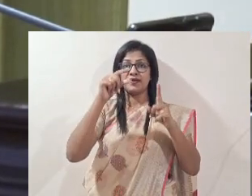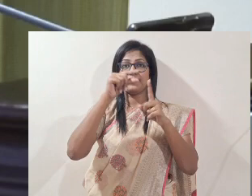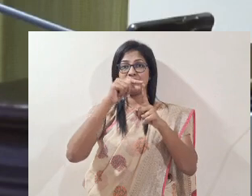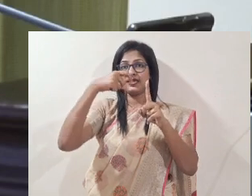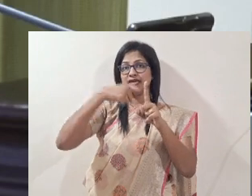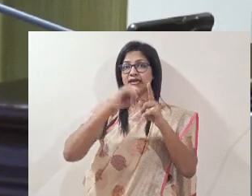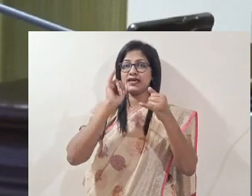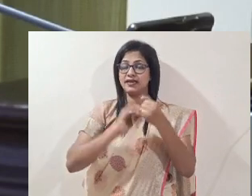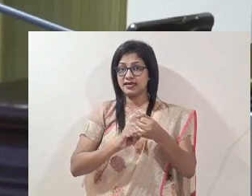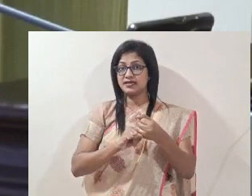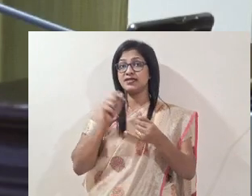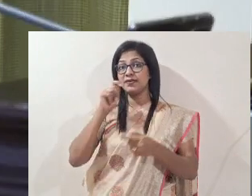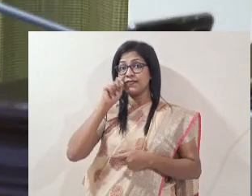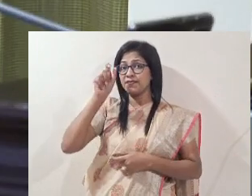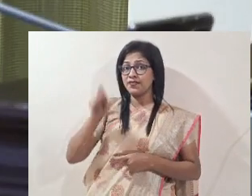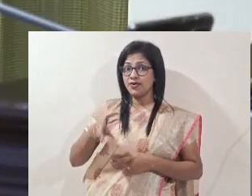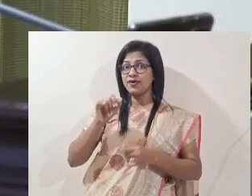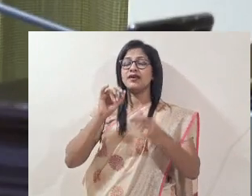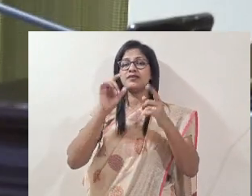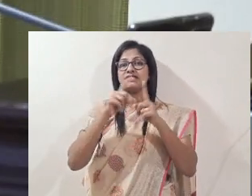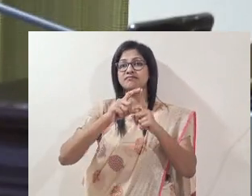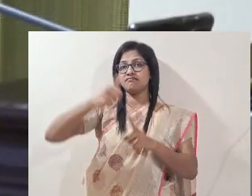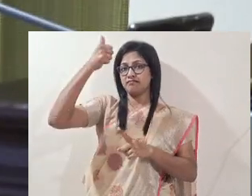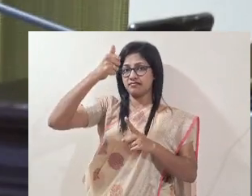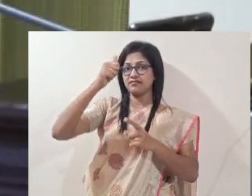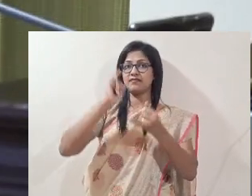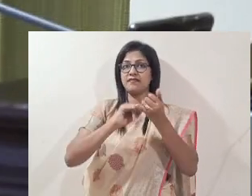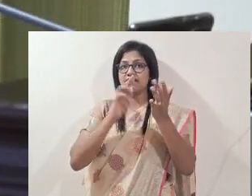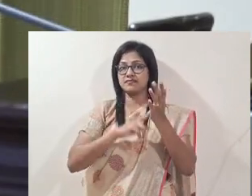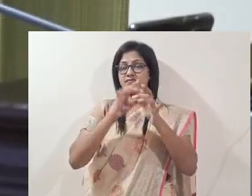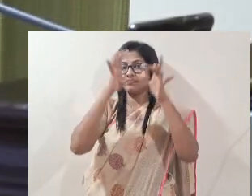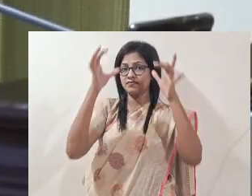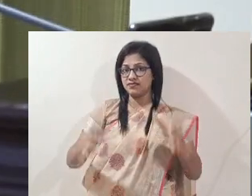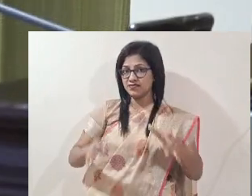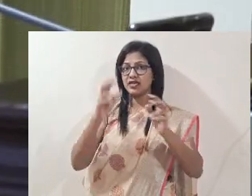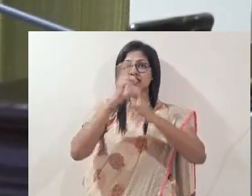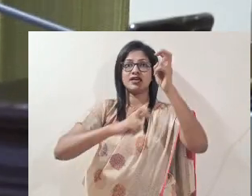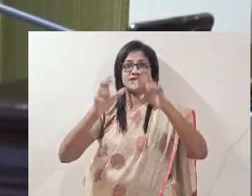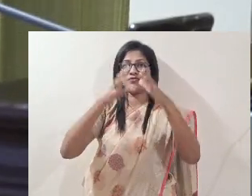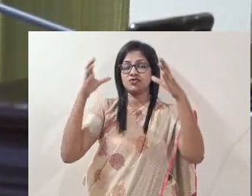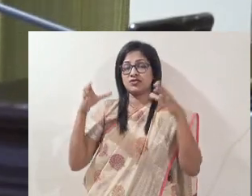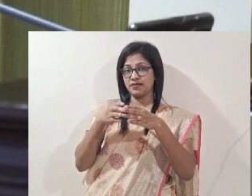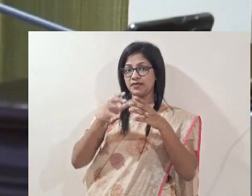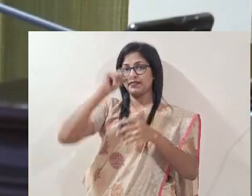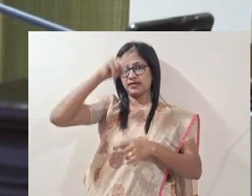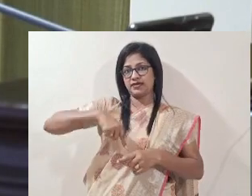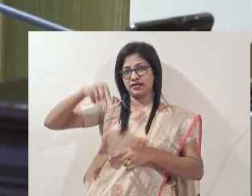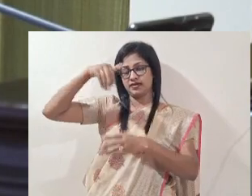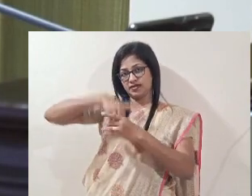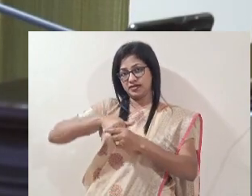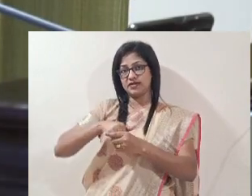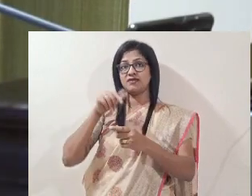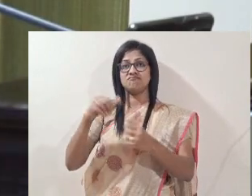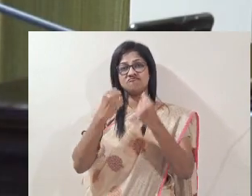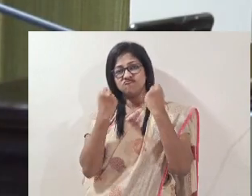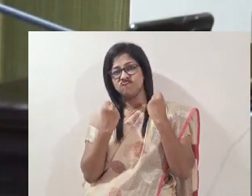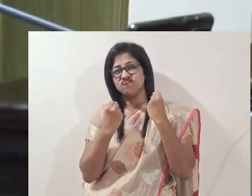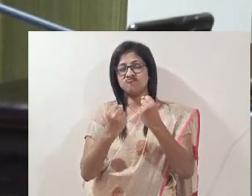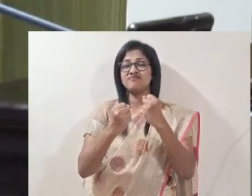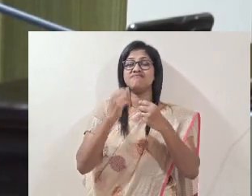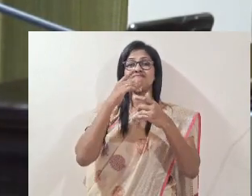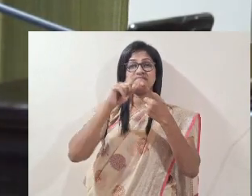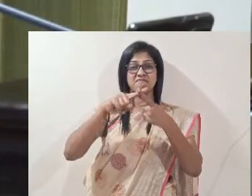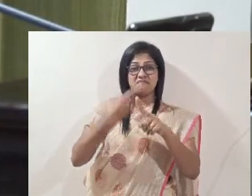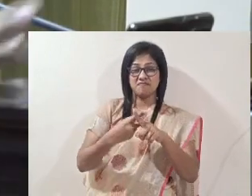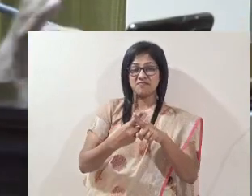Sarkar. He is director of Asian Institute of Transport Department in Dindi, India. He stands as a beacon of